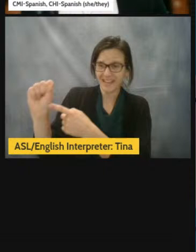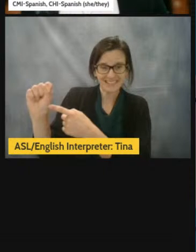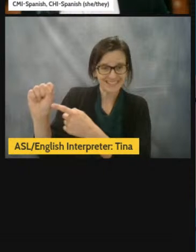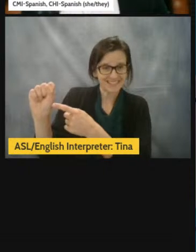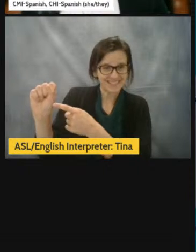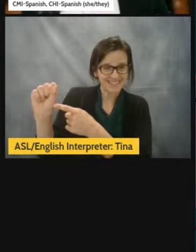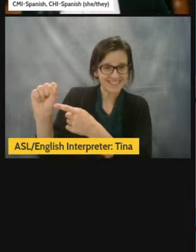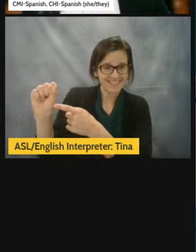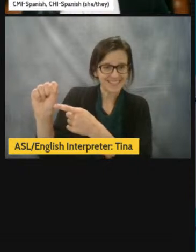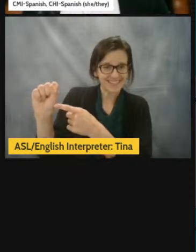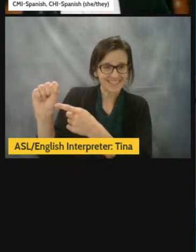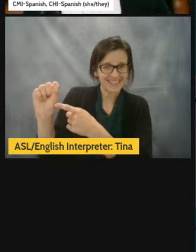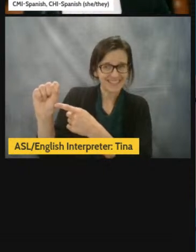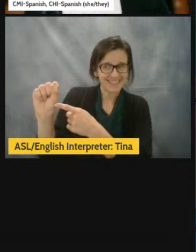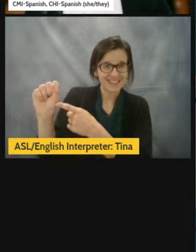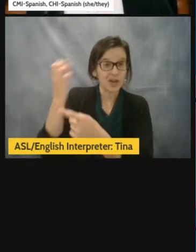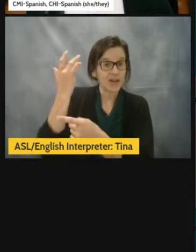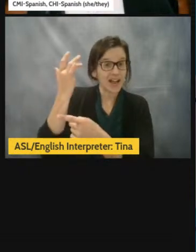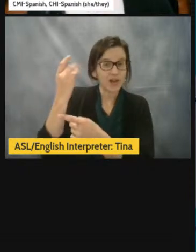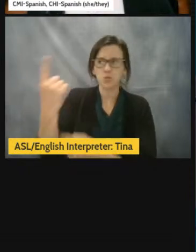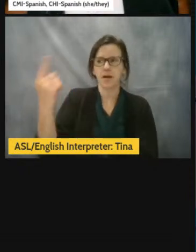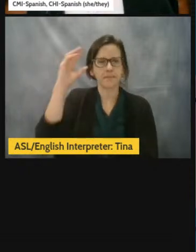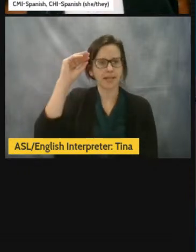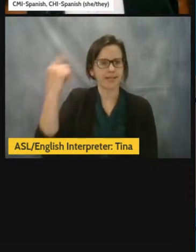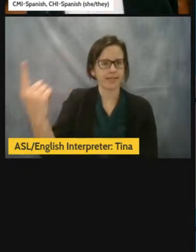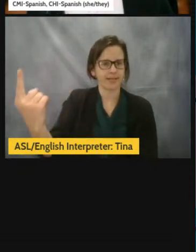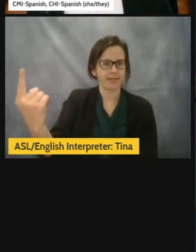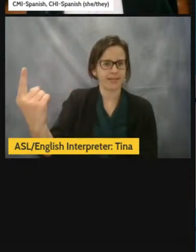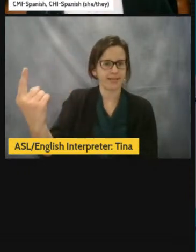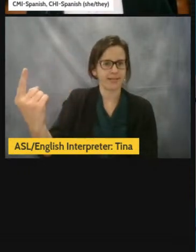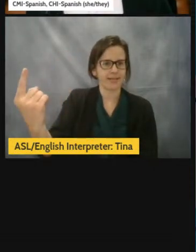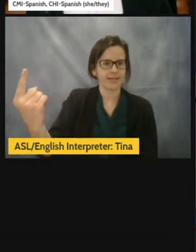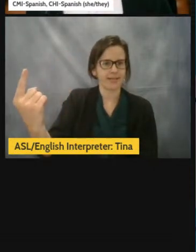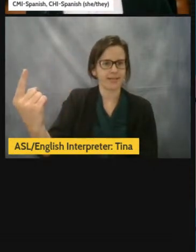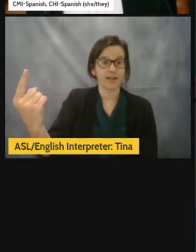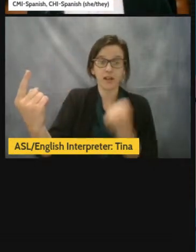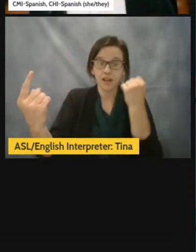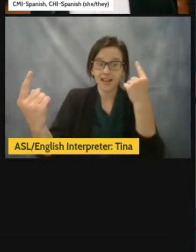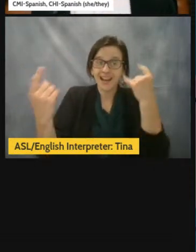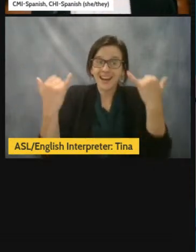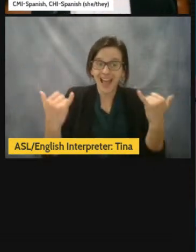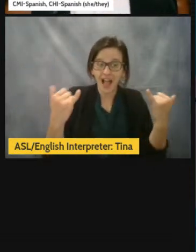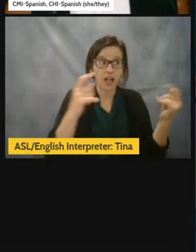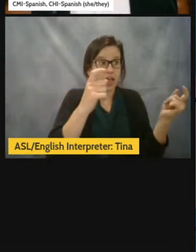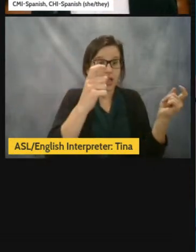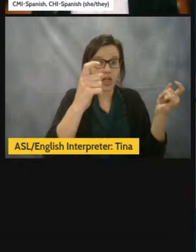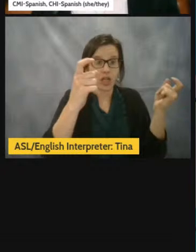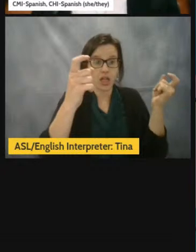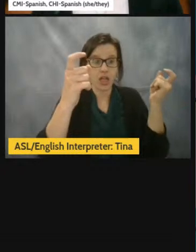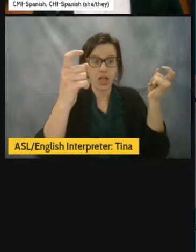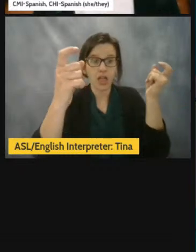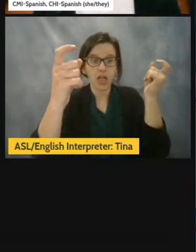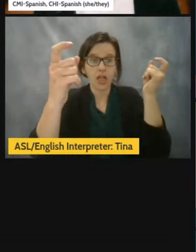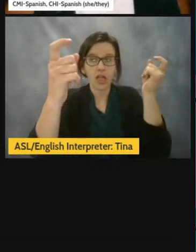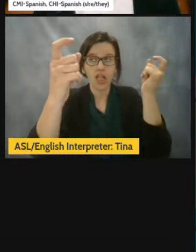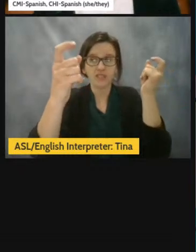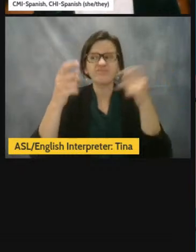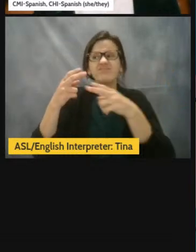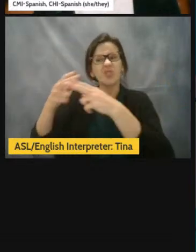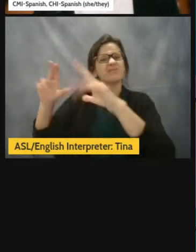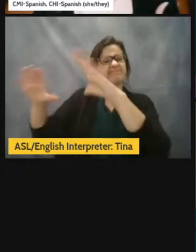But the thing is that some people would refer to that group as the feminine because it's mostly